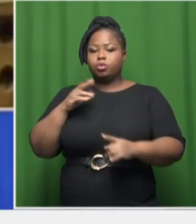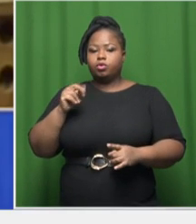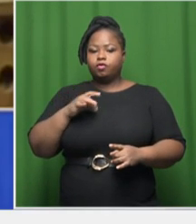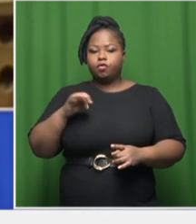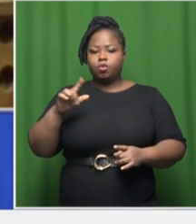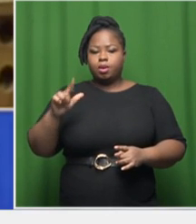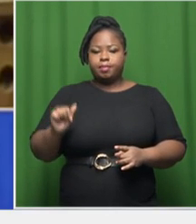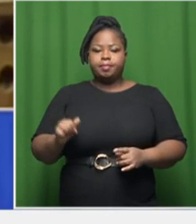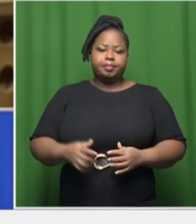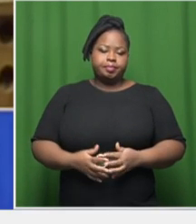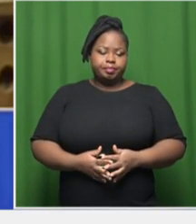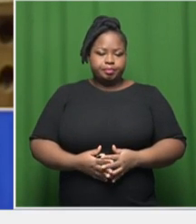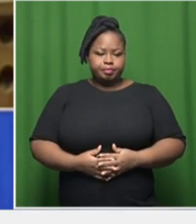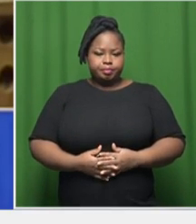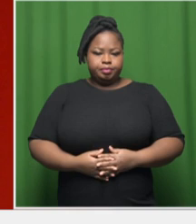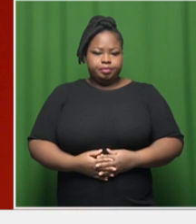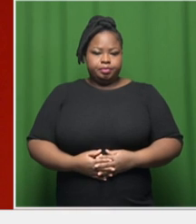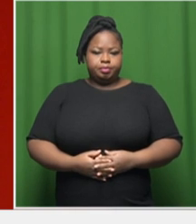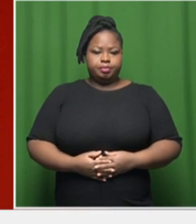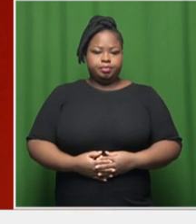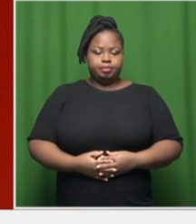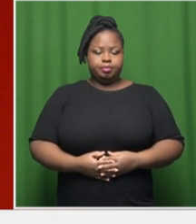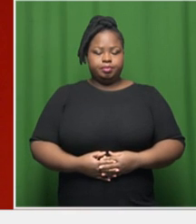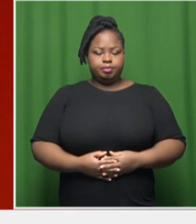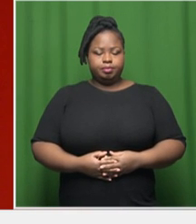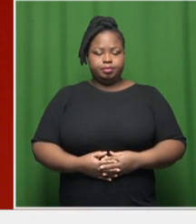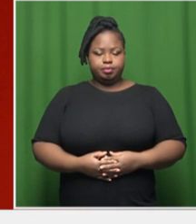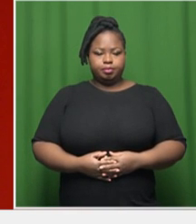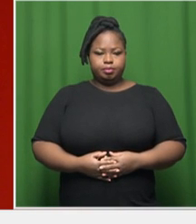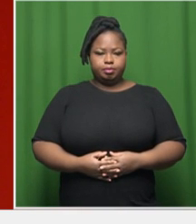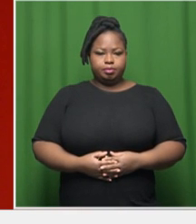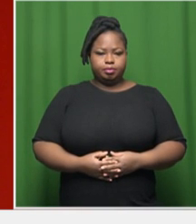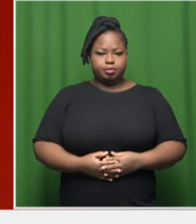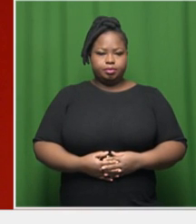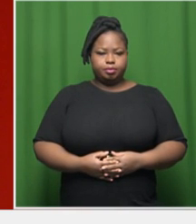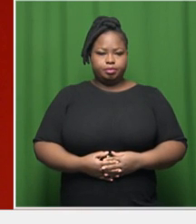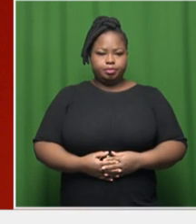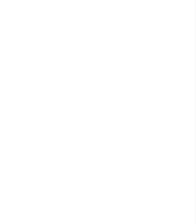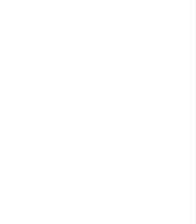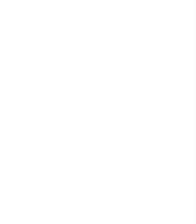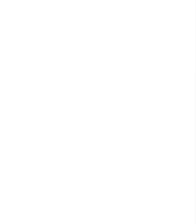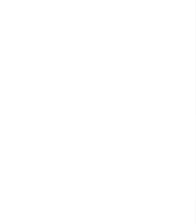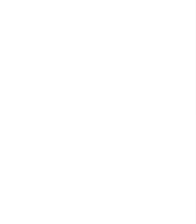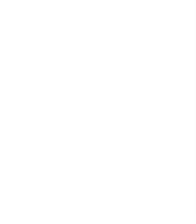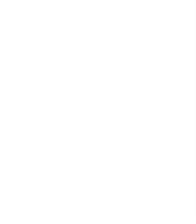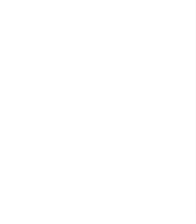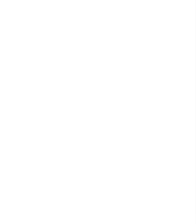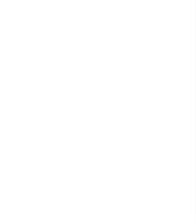Ntlantla Katlane, SABC News, Johannesburg.